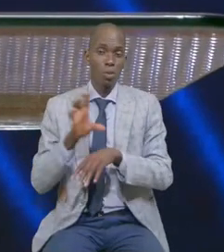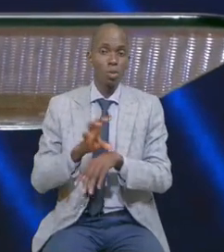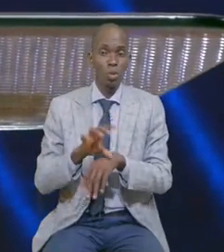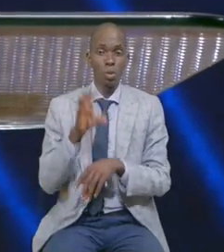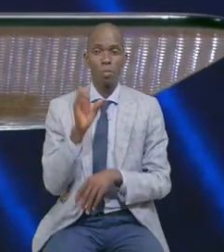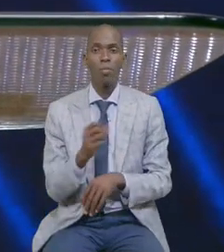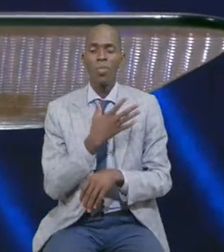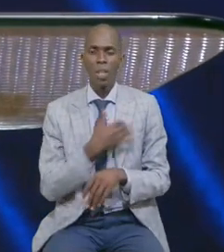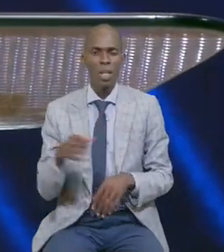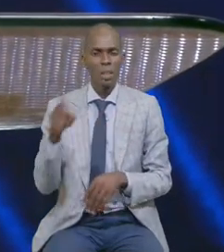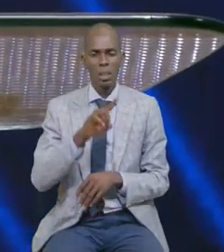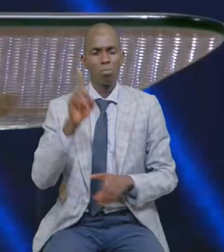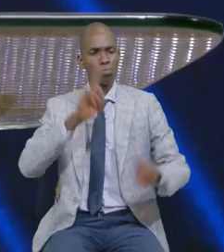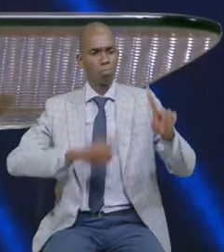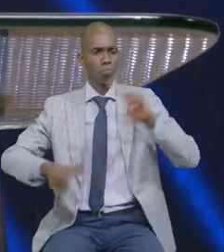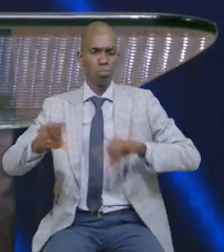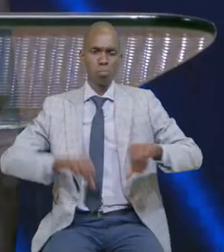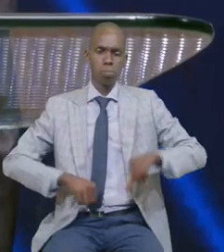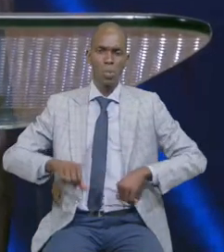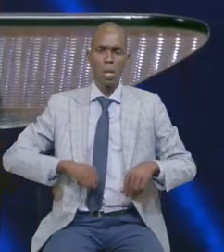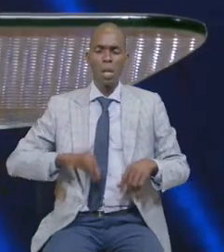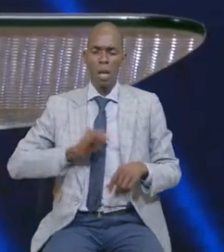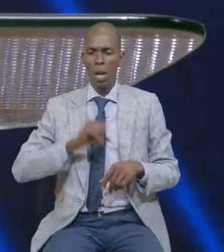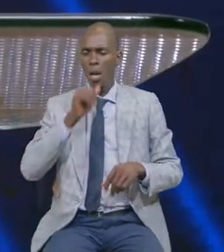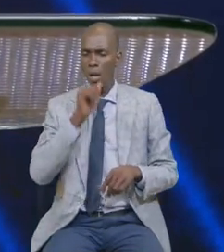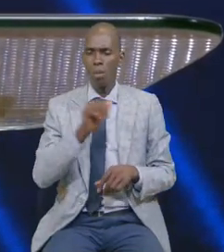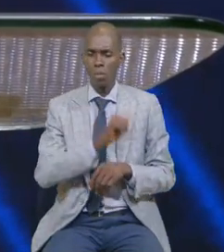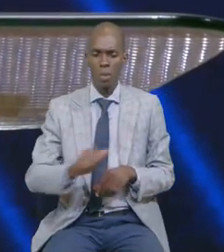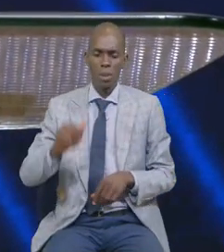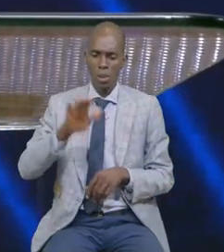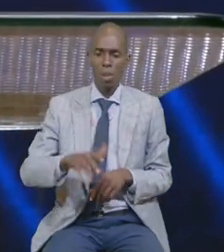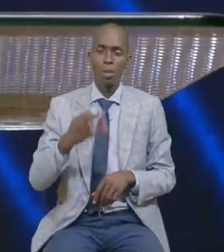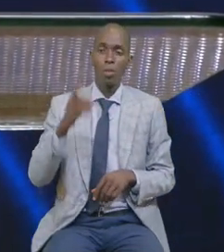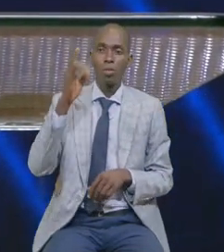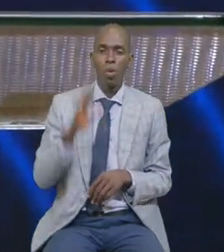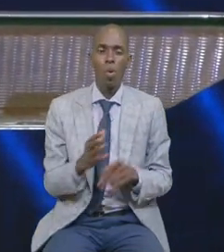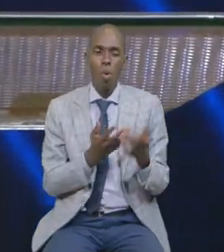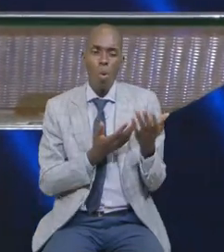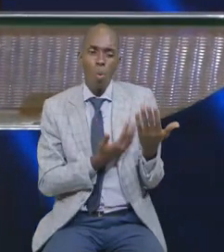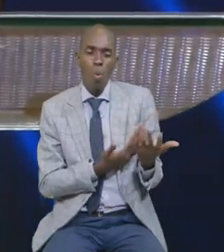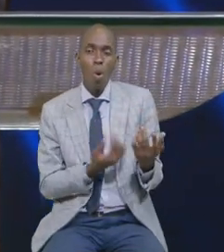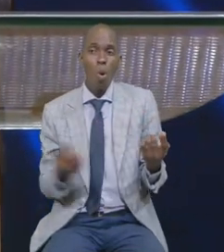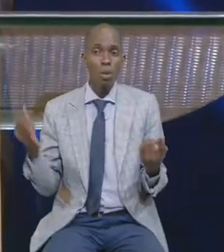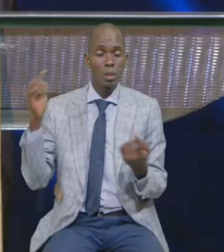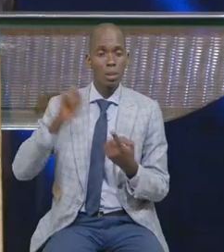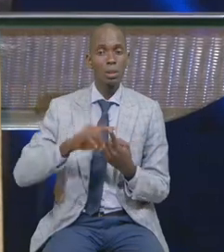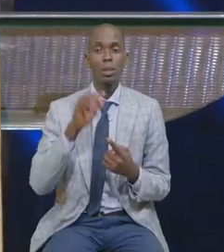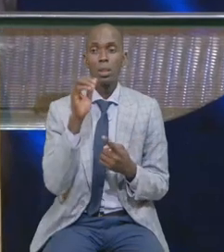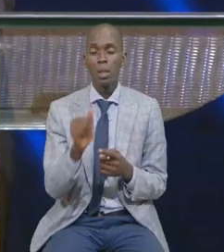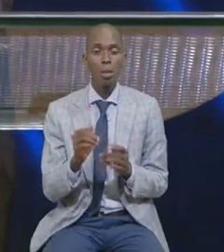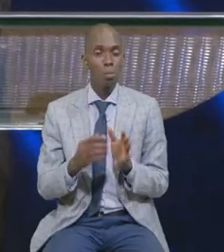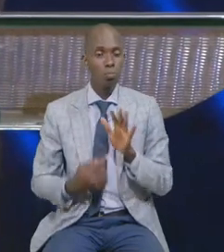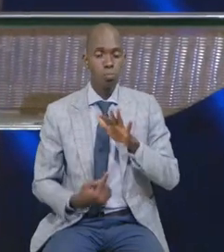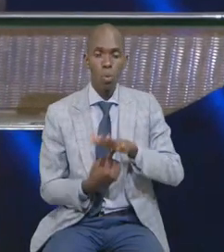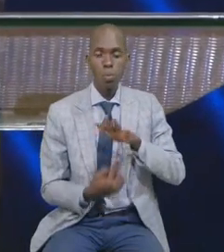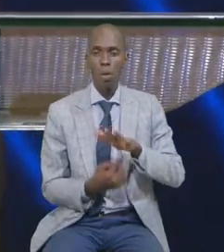profess that they're children of God, they're believers. Wait until a popular scene holds the